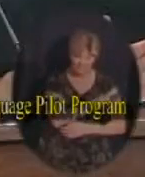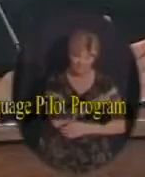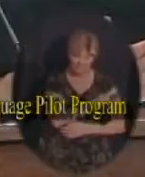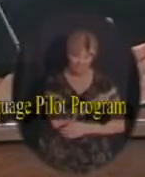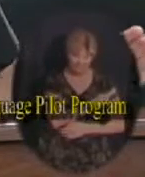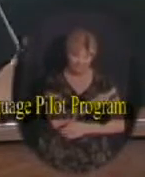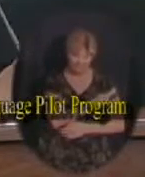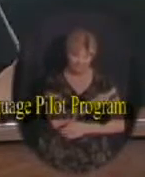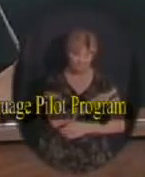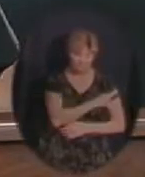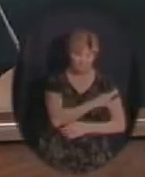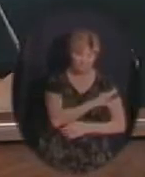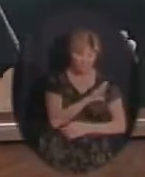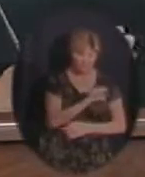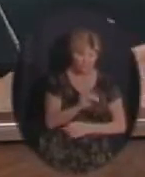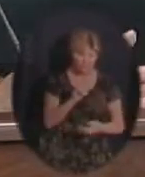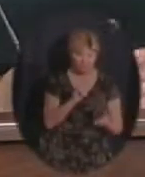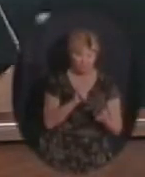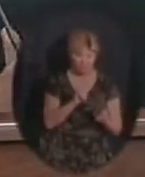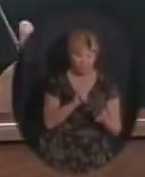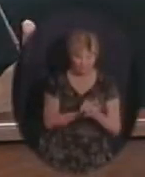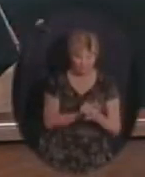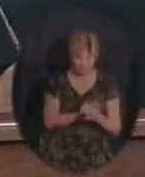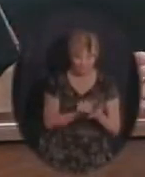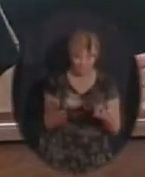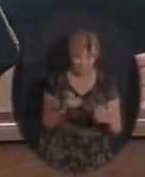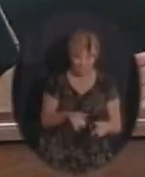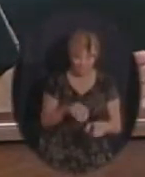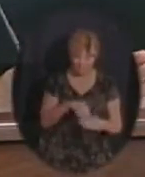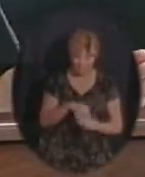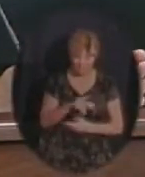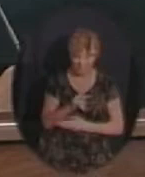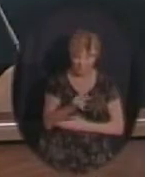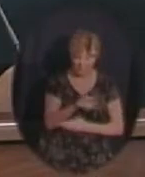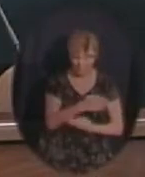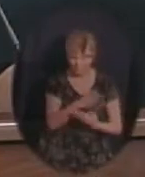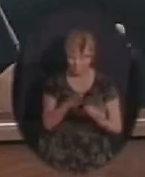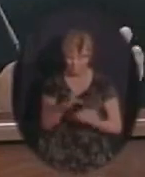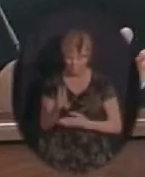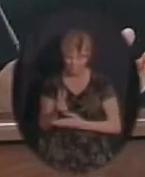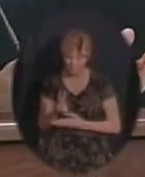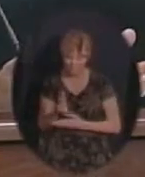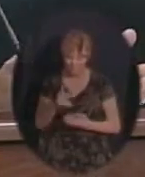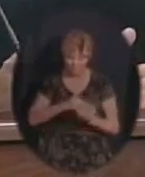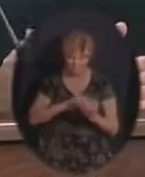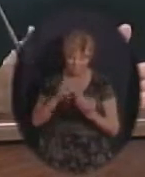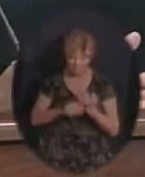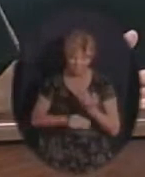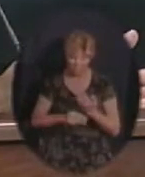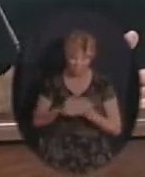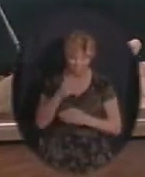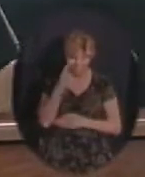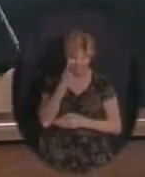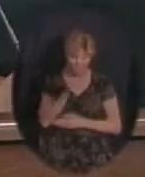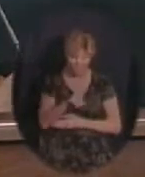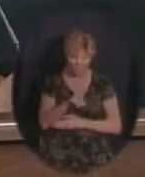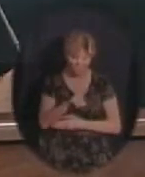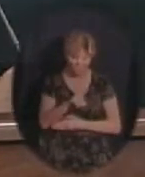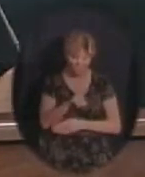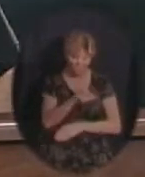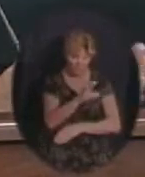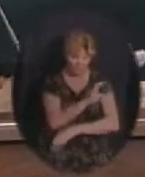program. And that's our program that's K-6. We implemented it 5, 6, 7 years